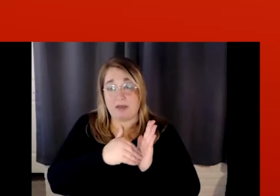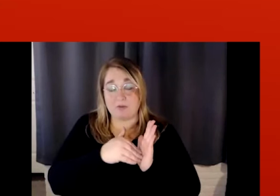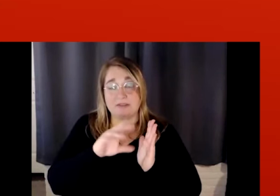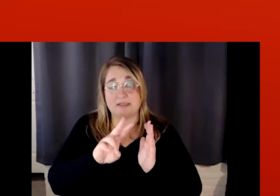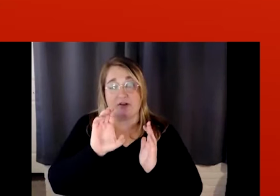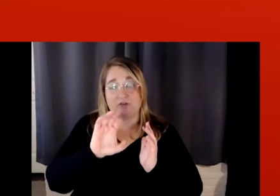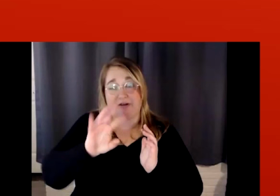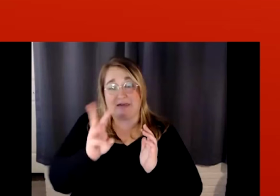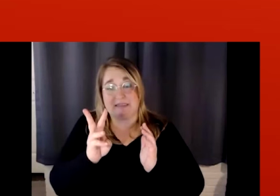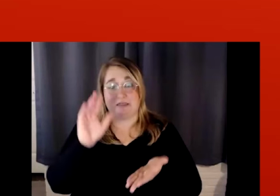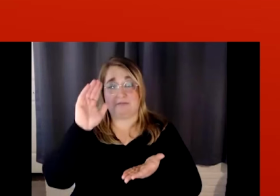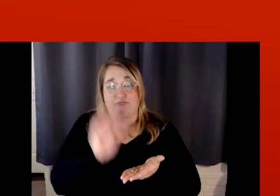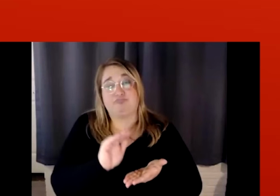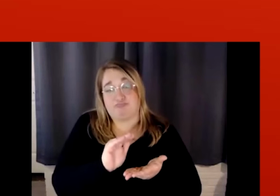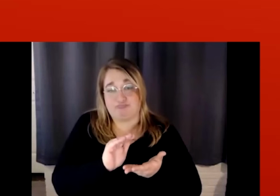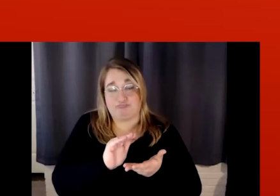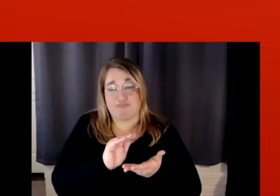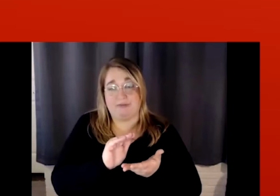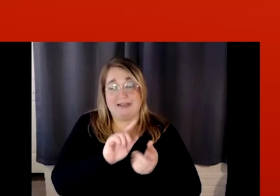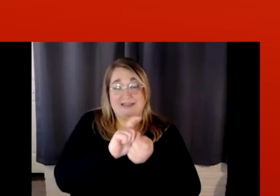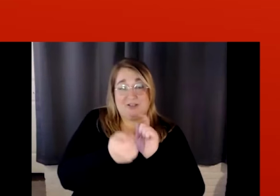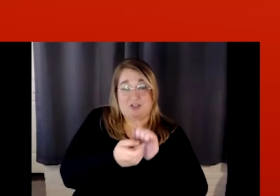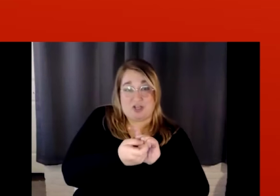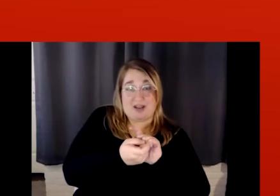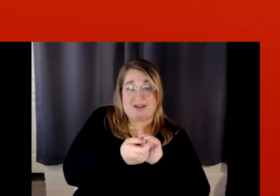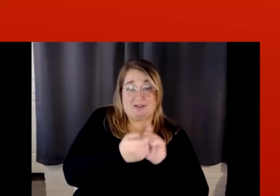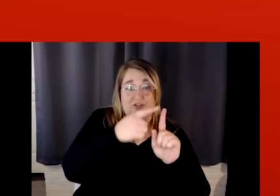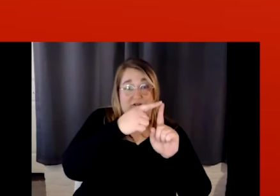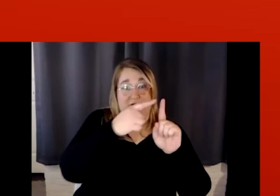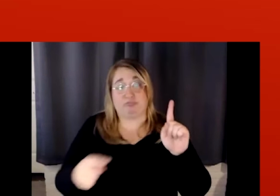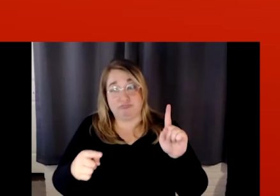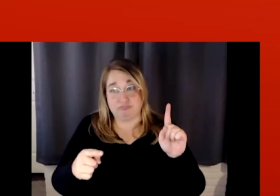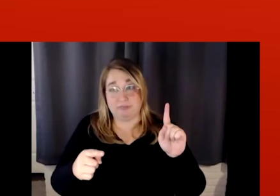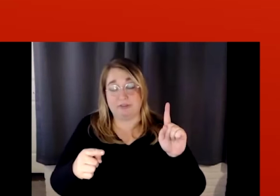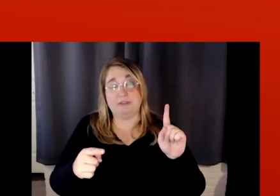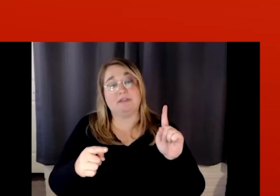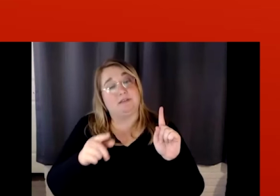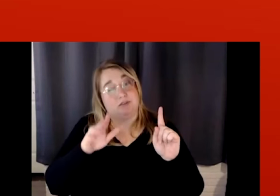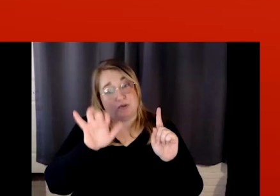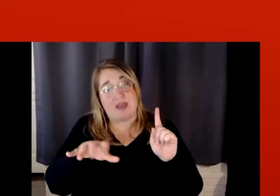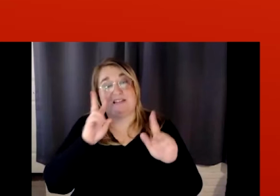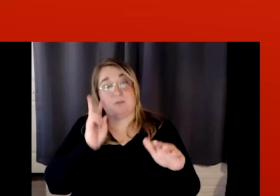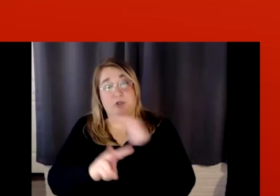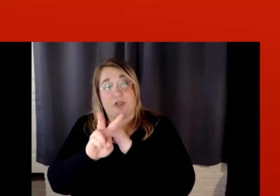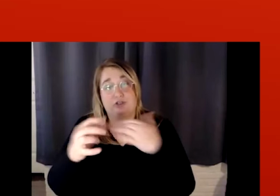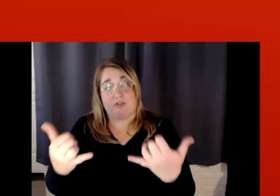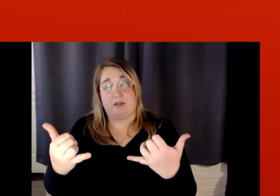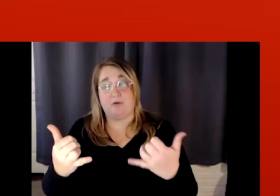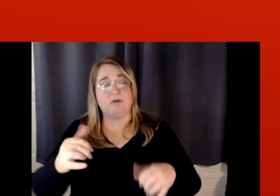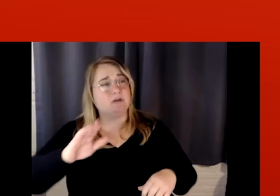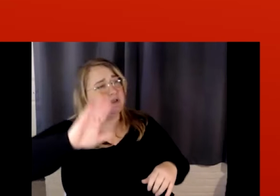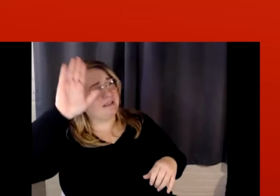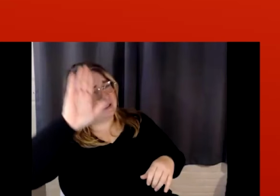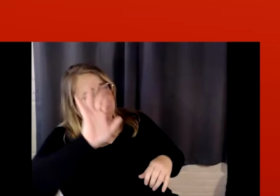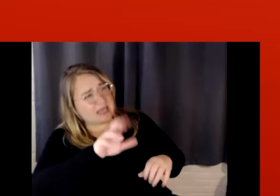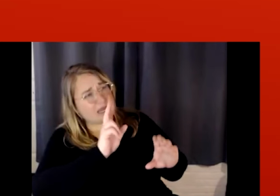33,796 change from one point to the other of the graph. That's what's being projected. Is that enrollment